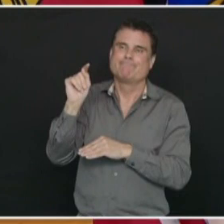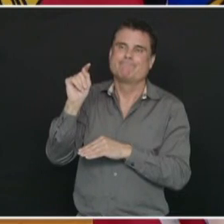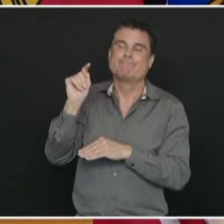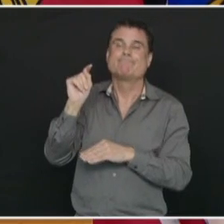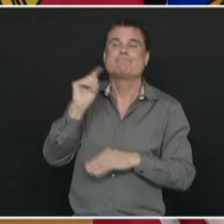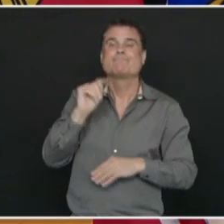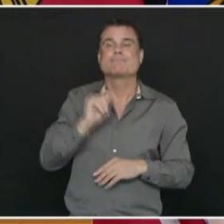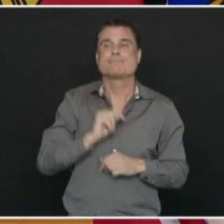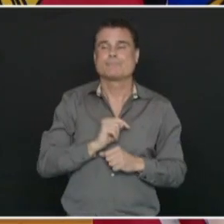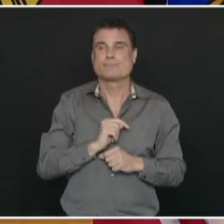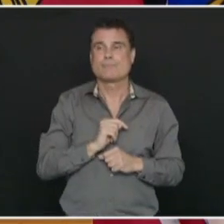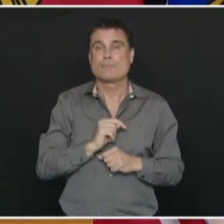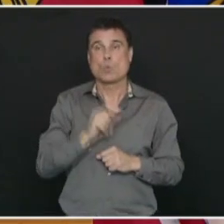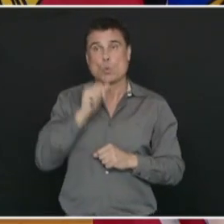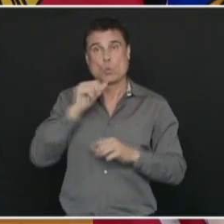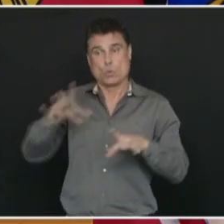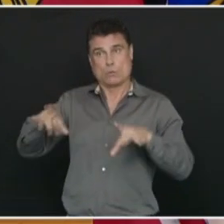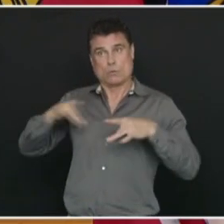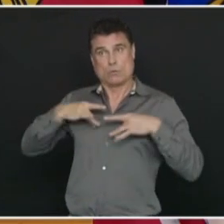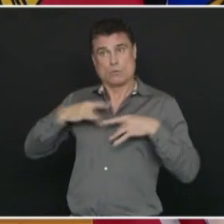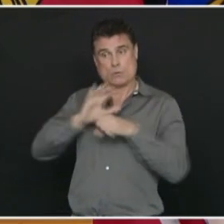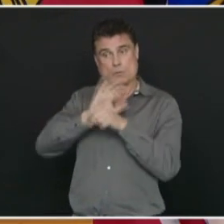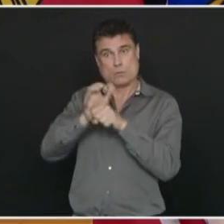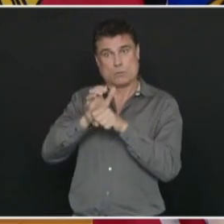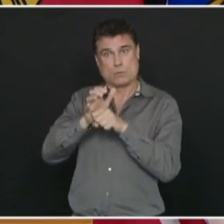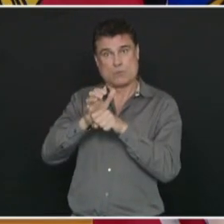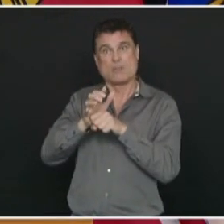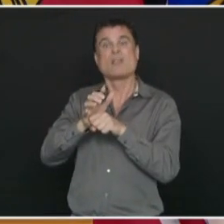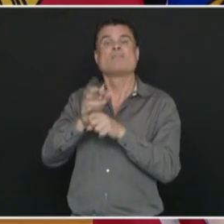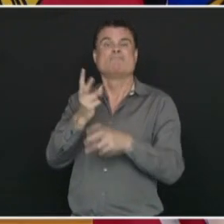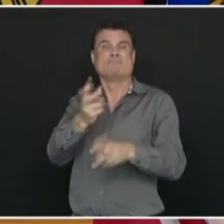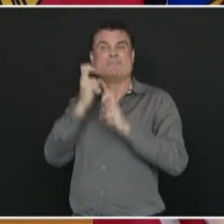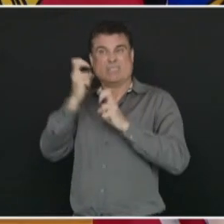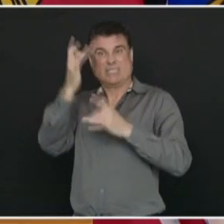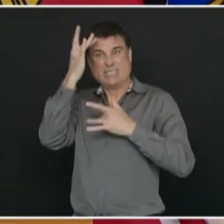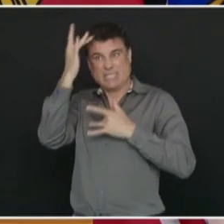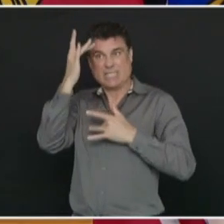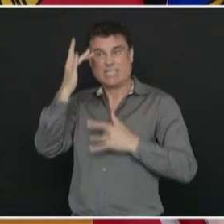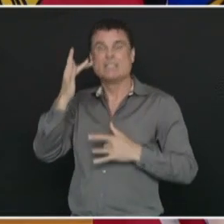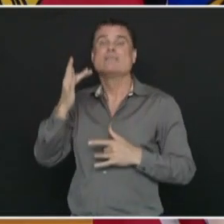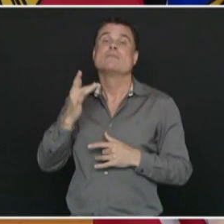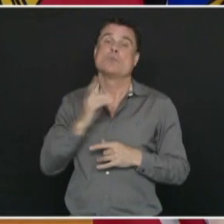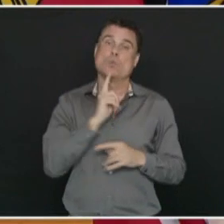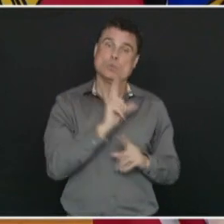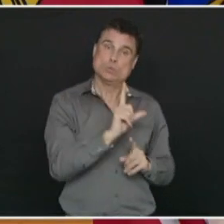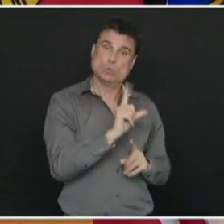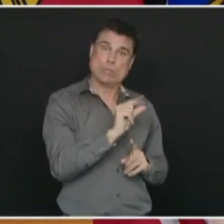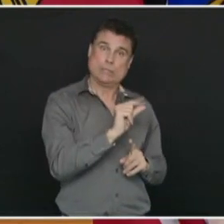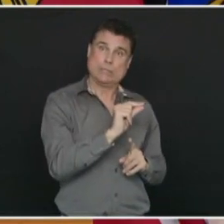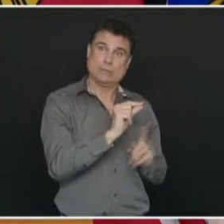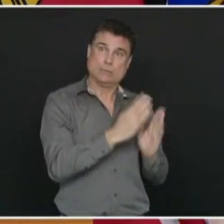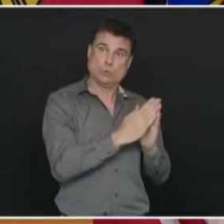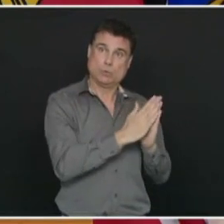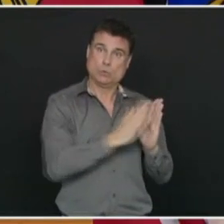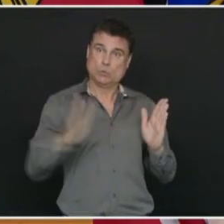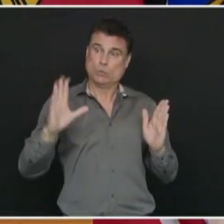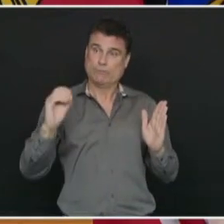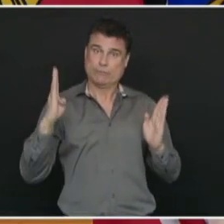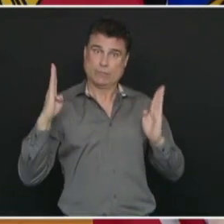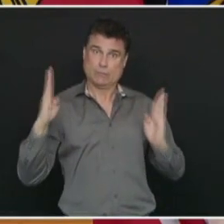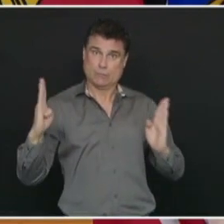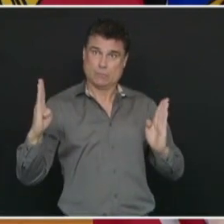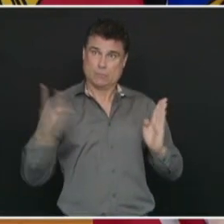First Nation is the only case on a First Nation reserve in BC at this time? And can you maybe speak to any measures unique